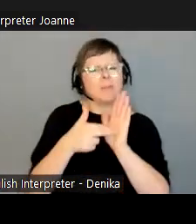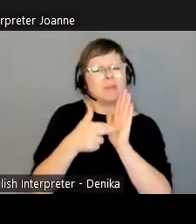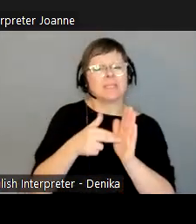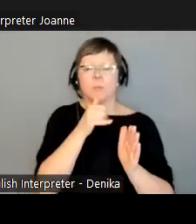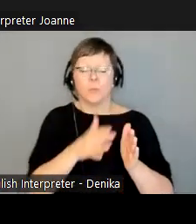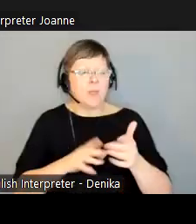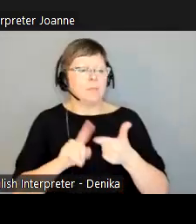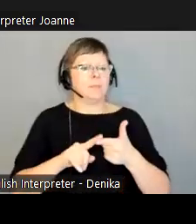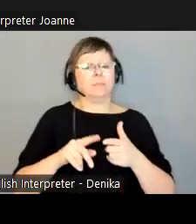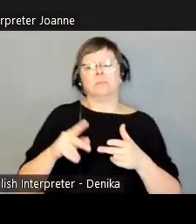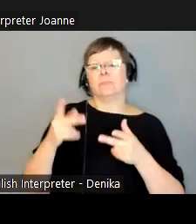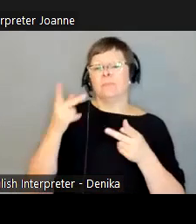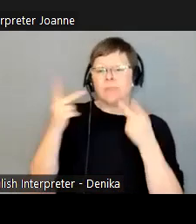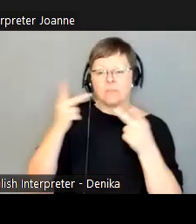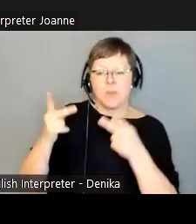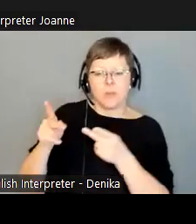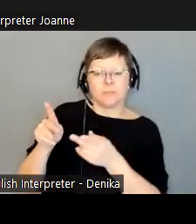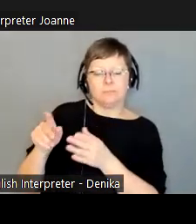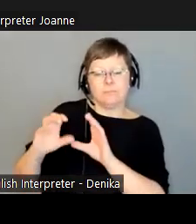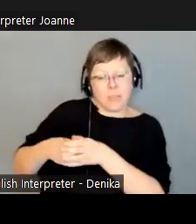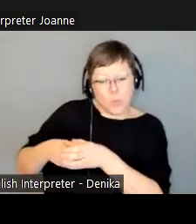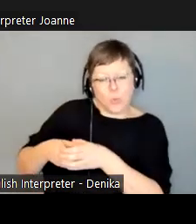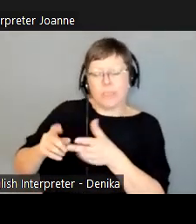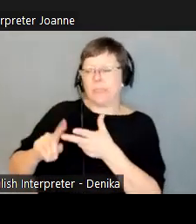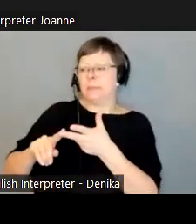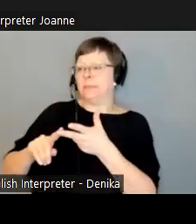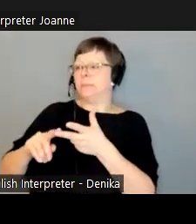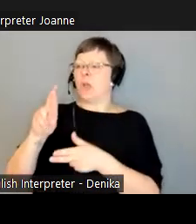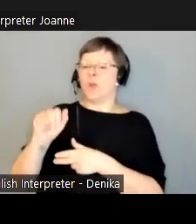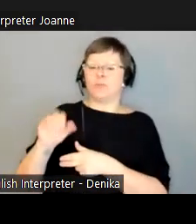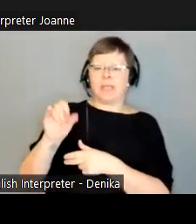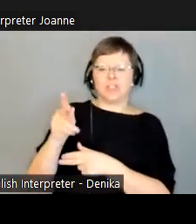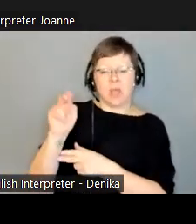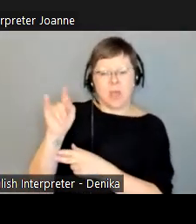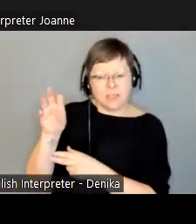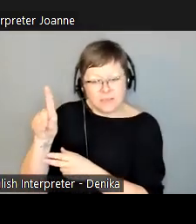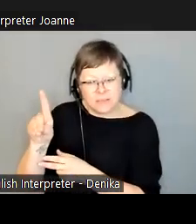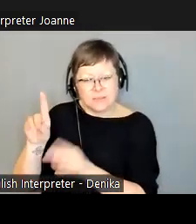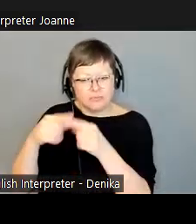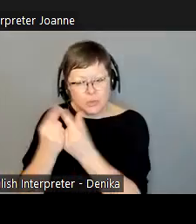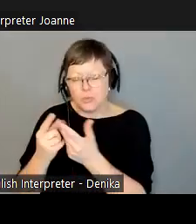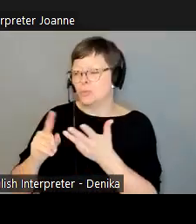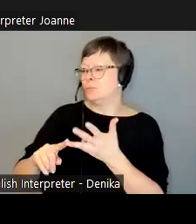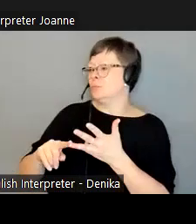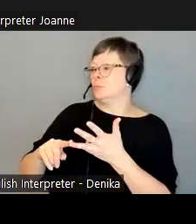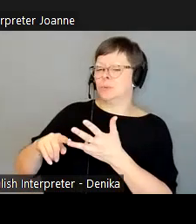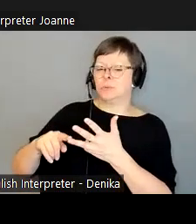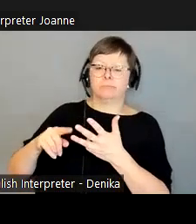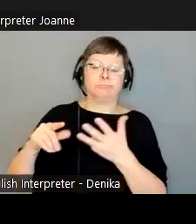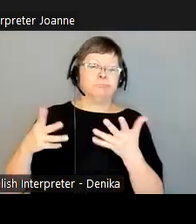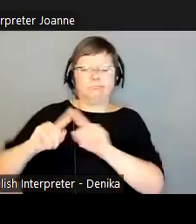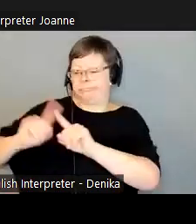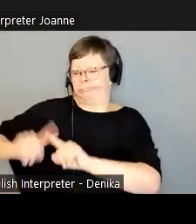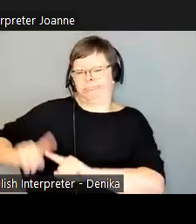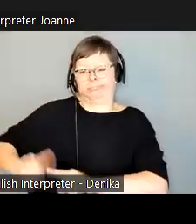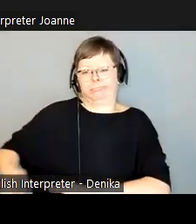visible minorities, immigrants, people with disabilities, racialized groups, different things like that. So if you're offering your